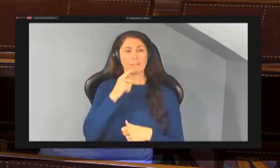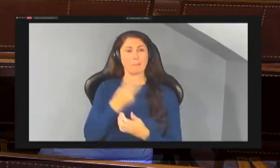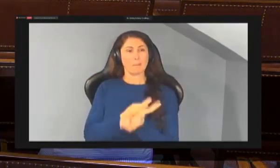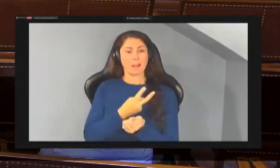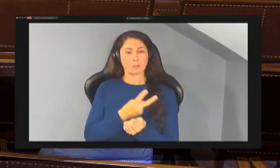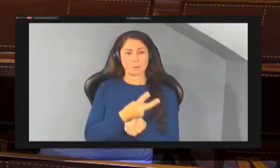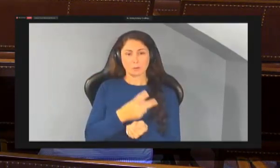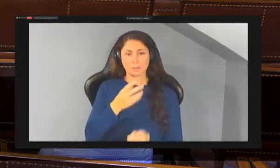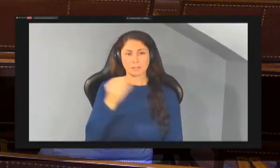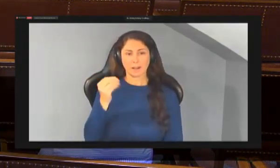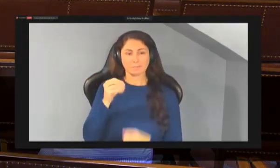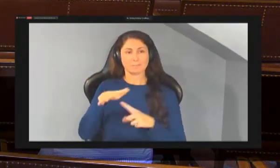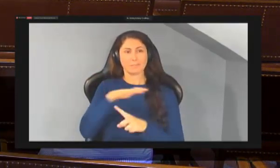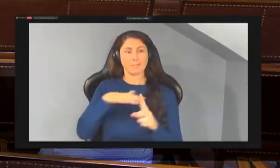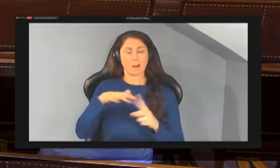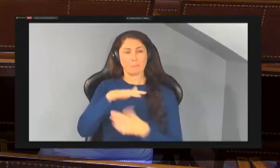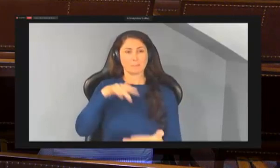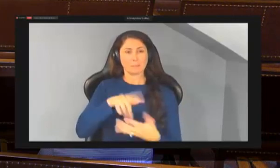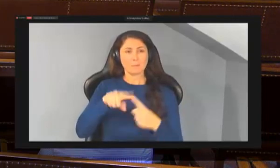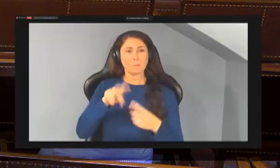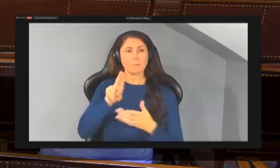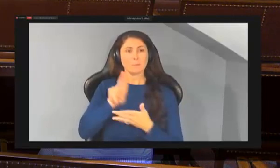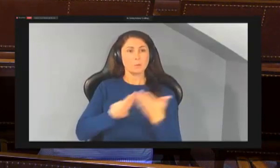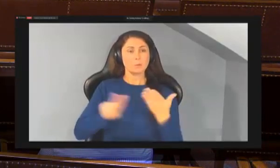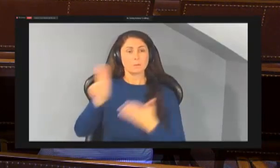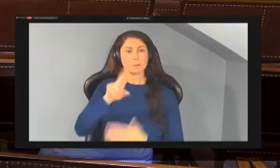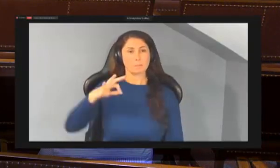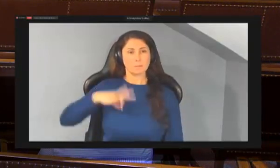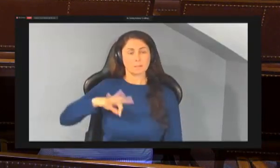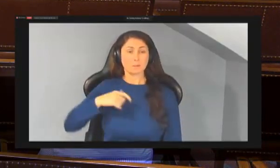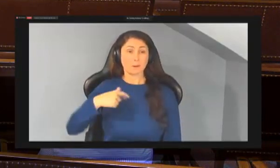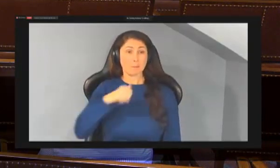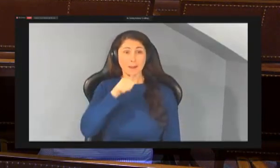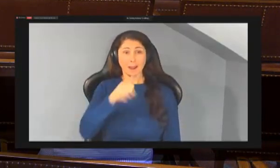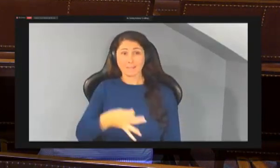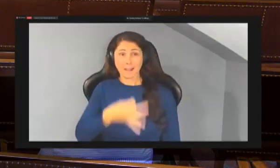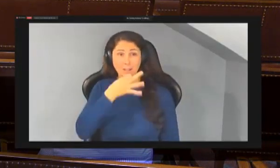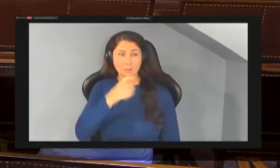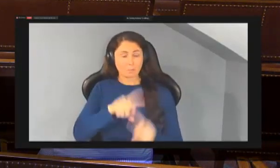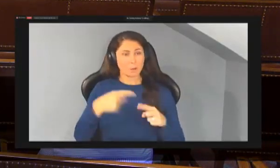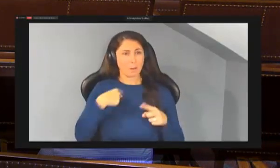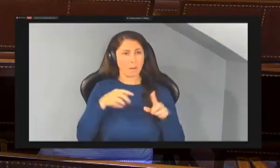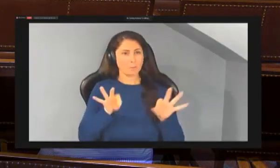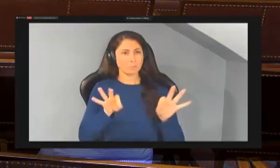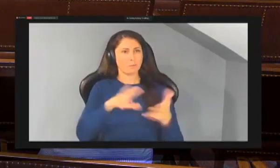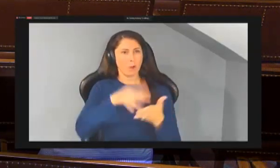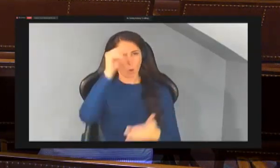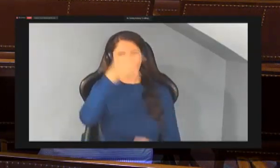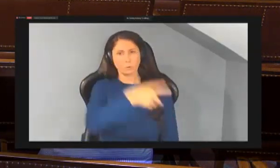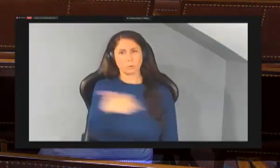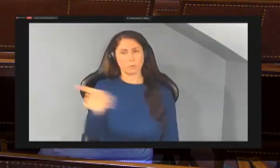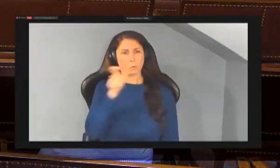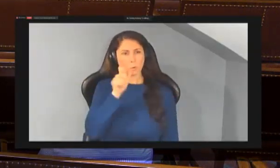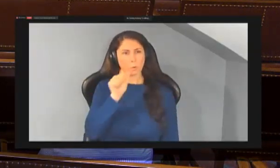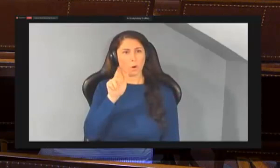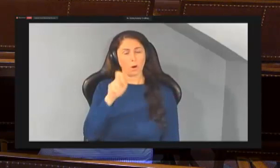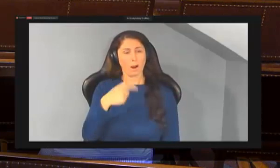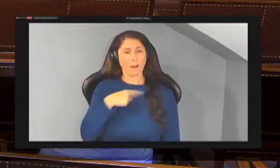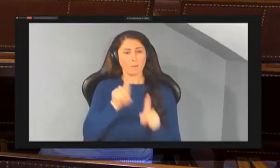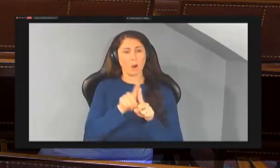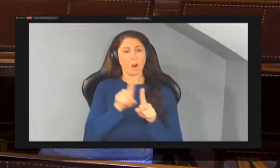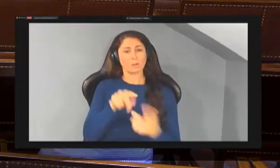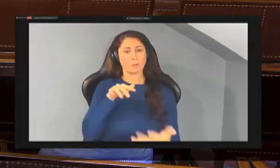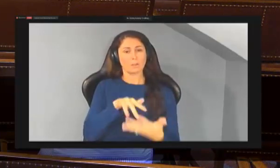in environmental studies from the University of Pittsburgh. I'm not an expert, but I have learned from those who are, and I've also studied the ecology and